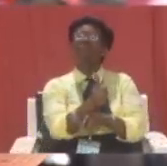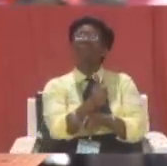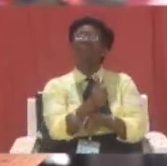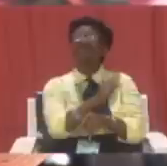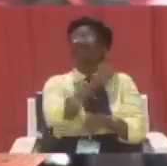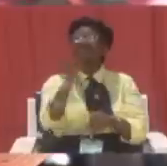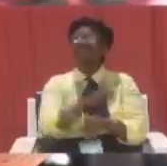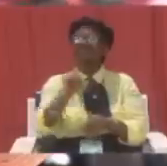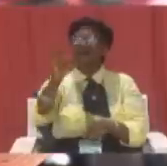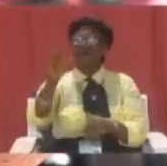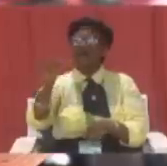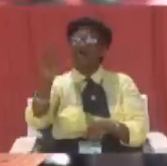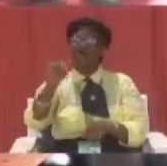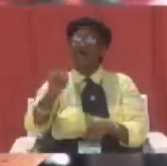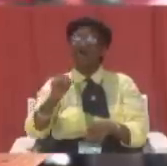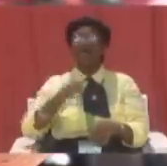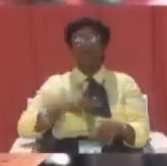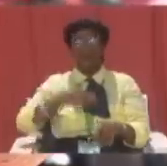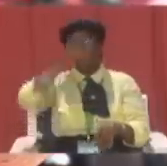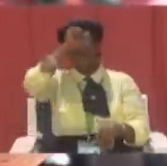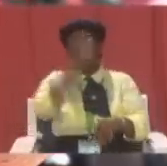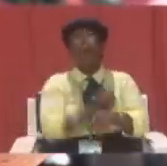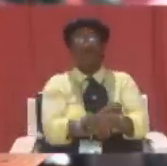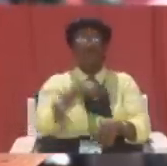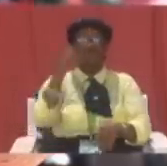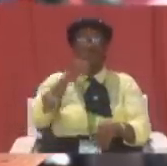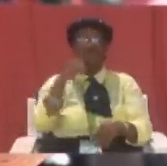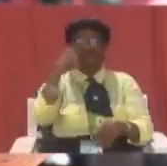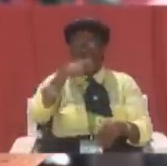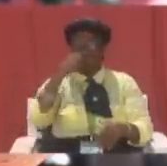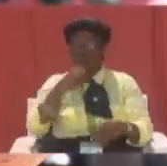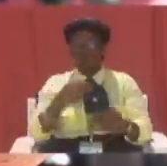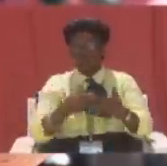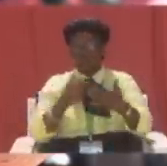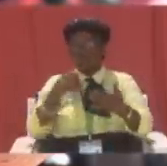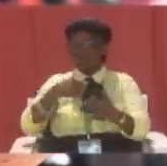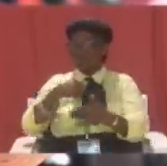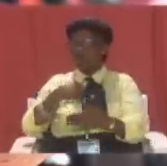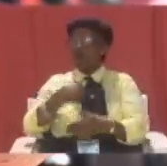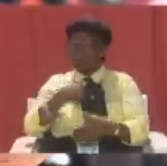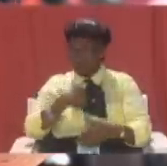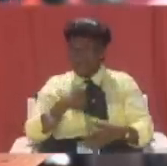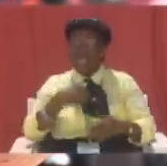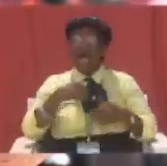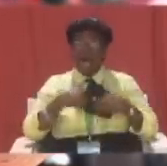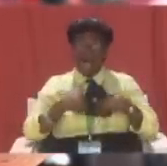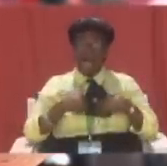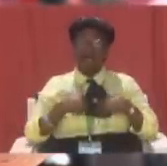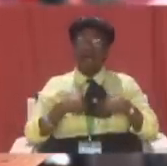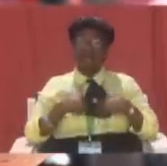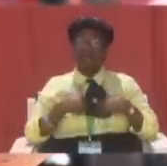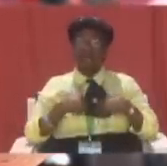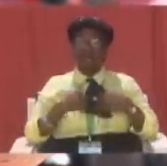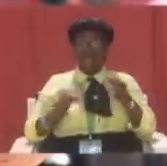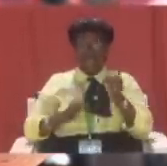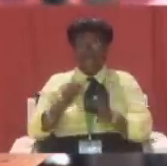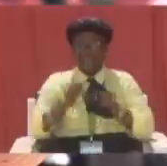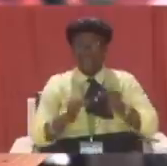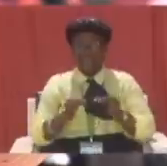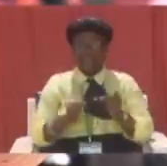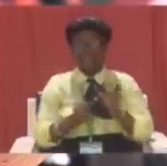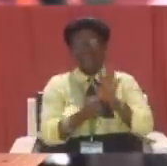My son who spoke before me had already defined signs and